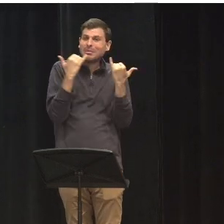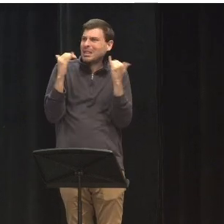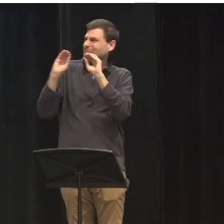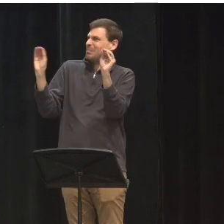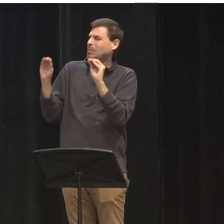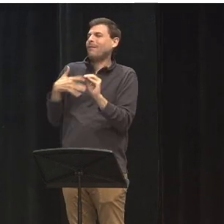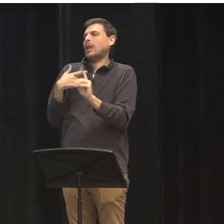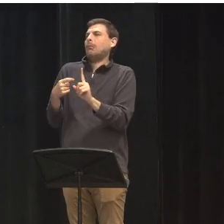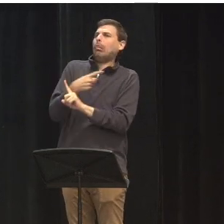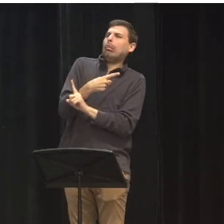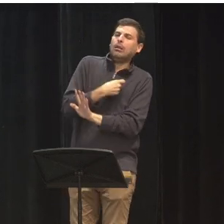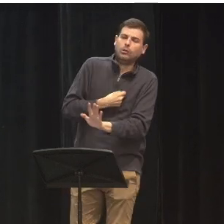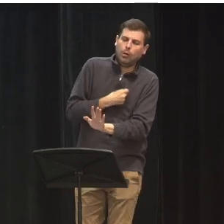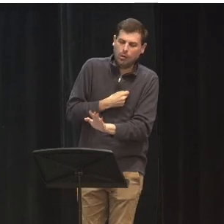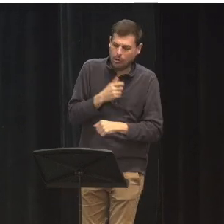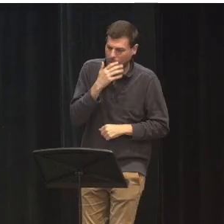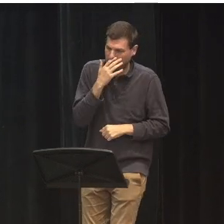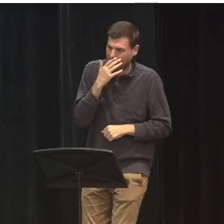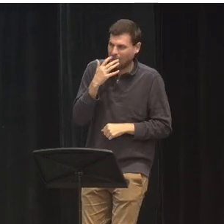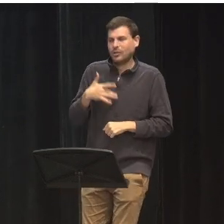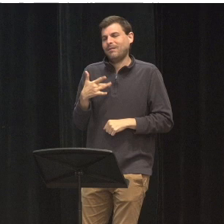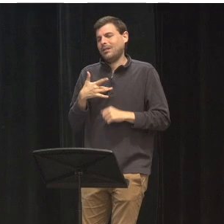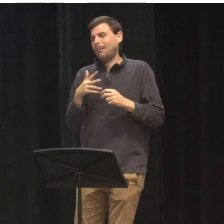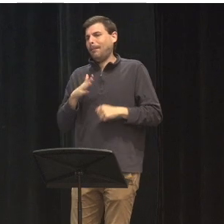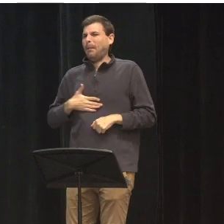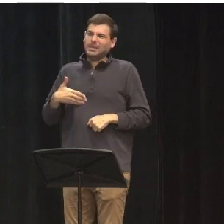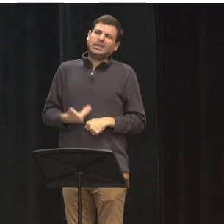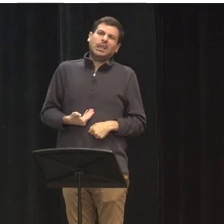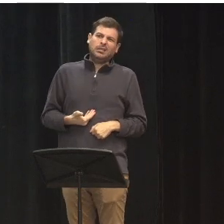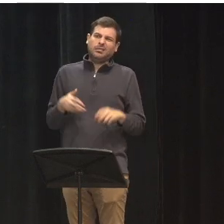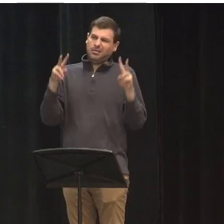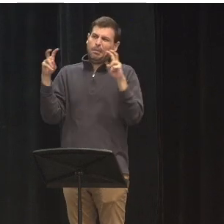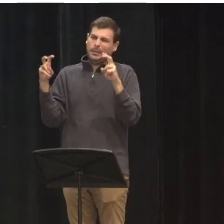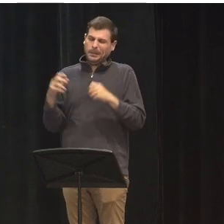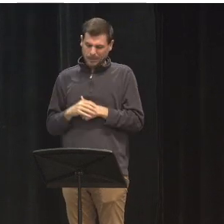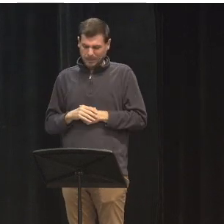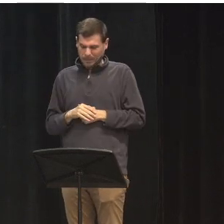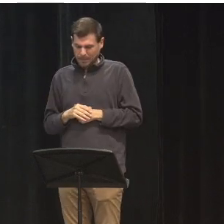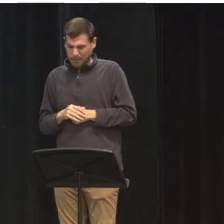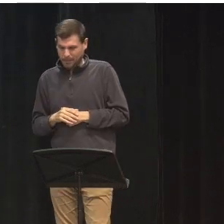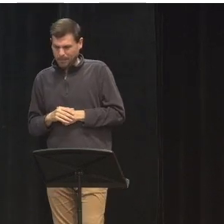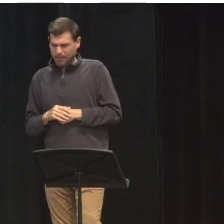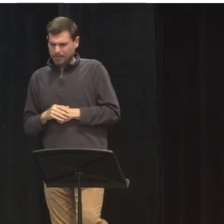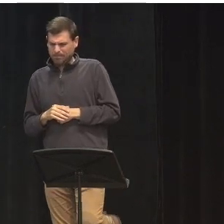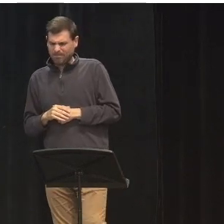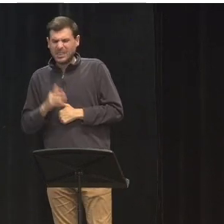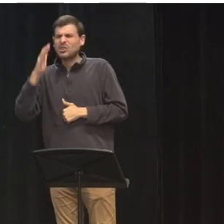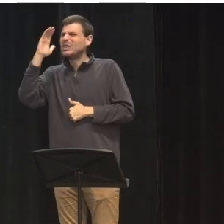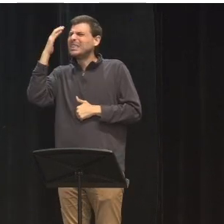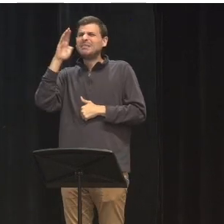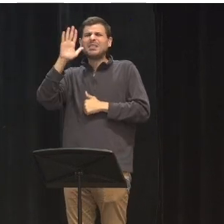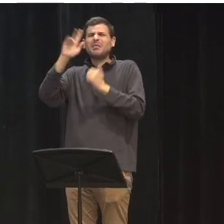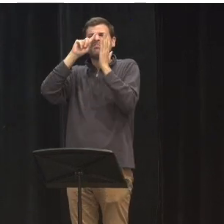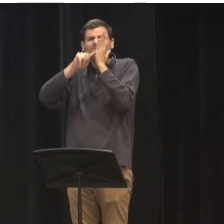getting off topic now because it upsets me. And it just seems that there was nothing